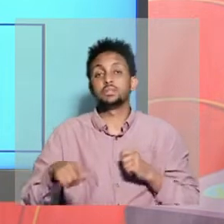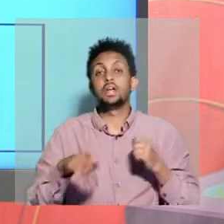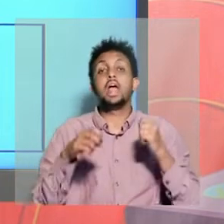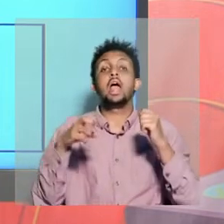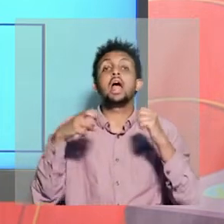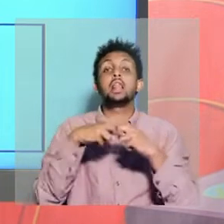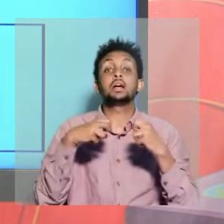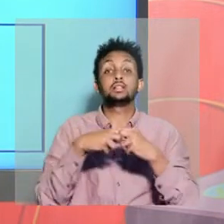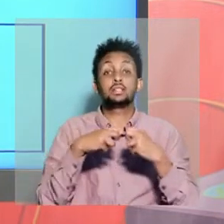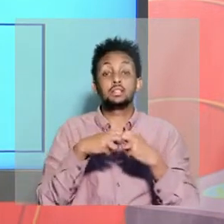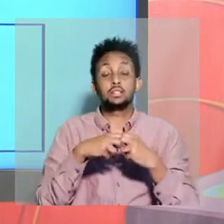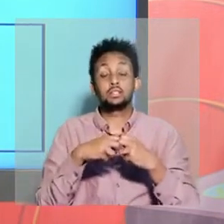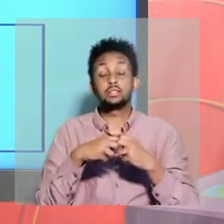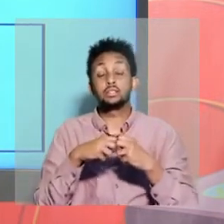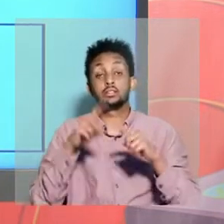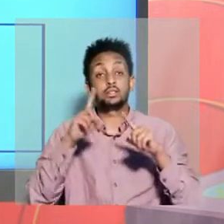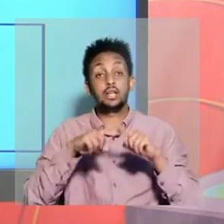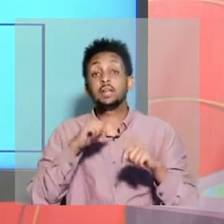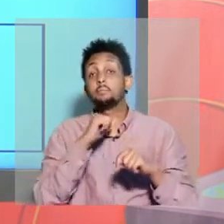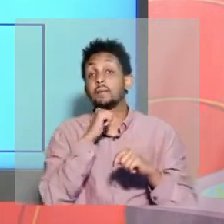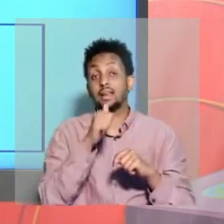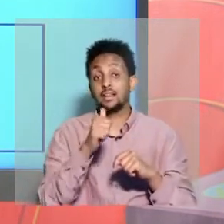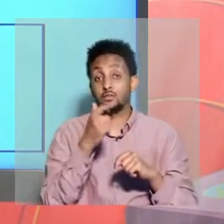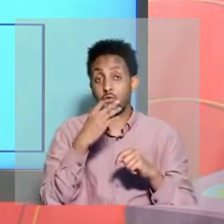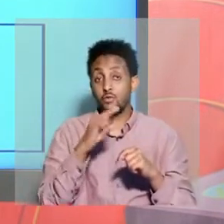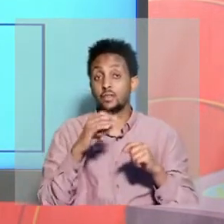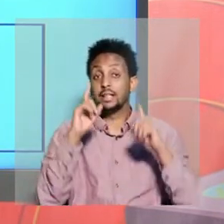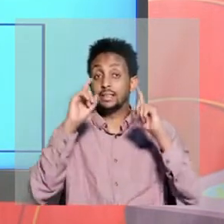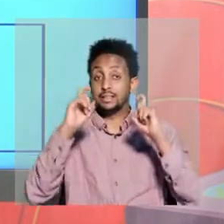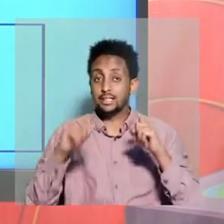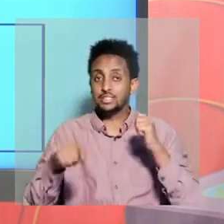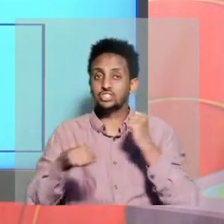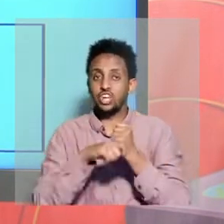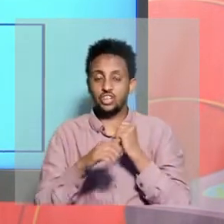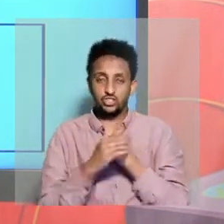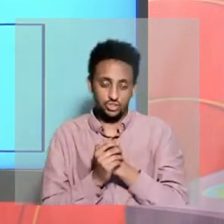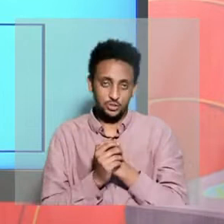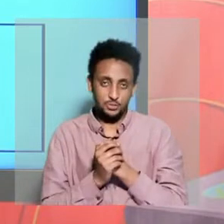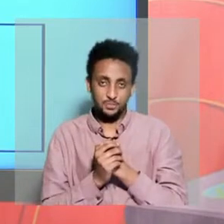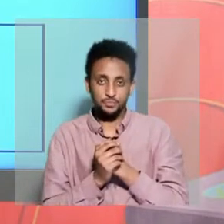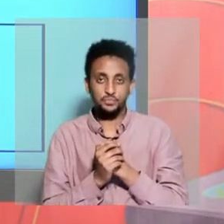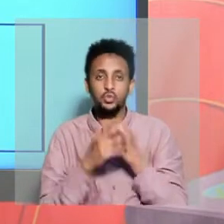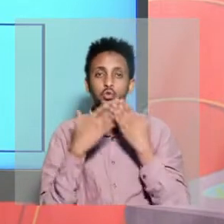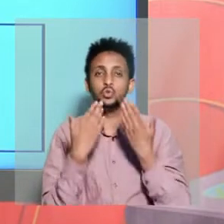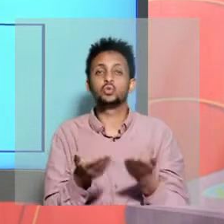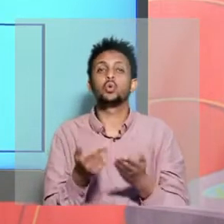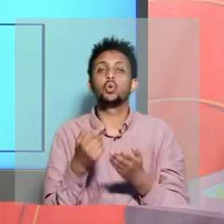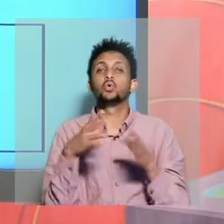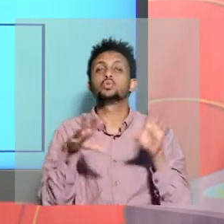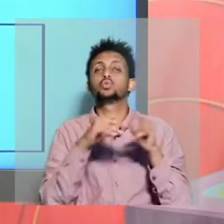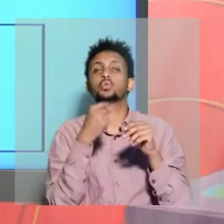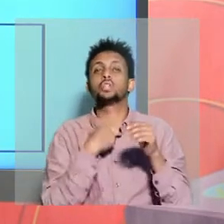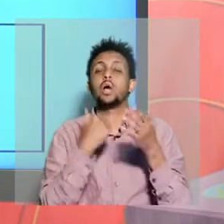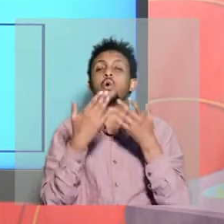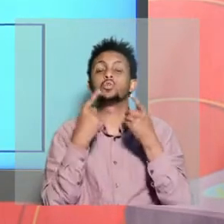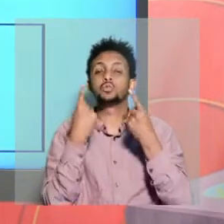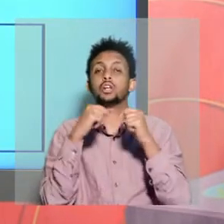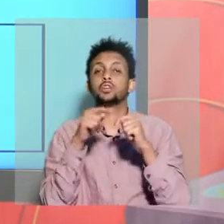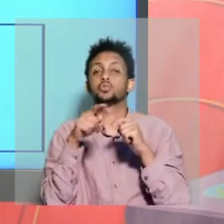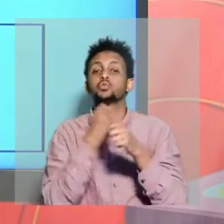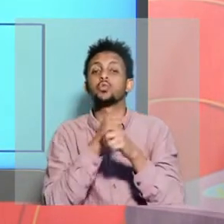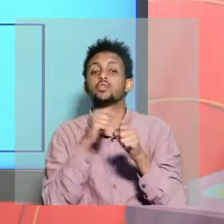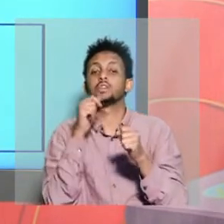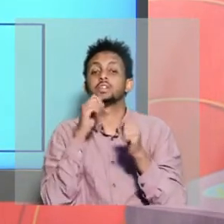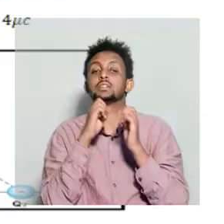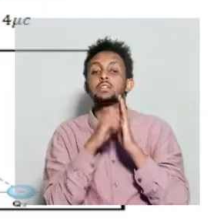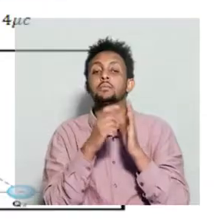is independent of the test charge. So here, students, I want you to try to solve this.